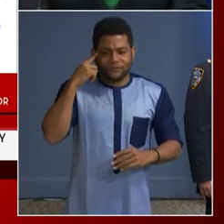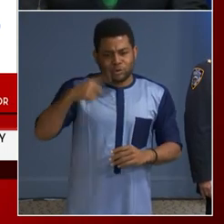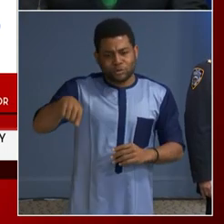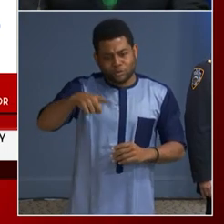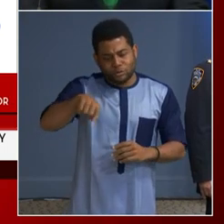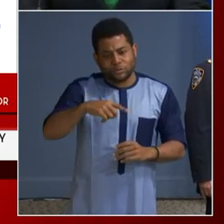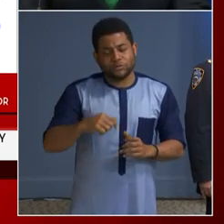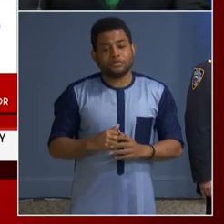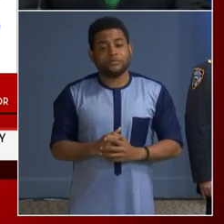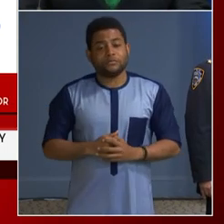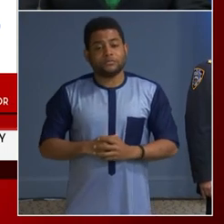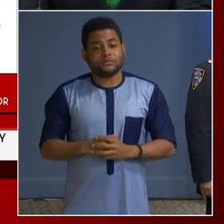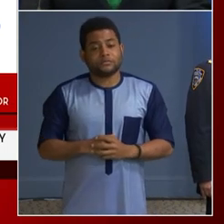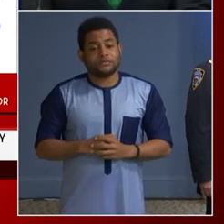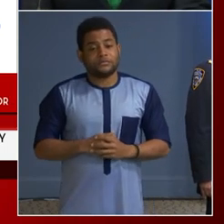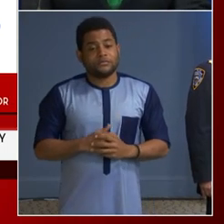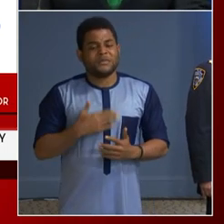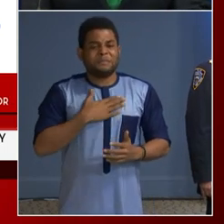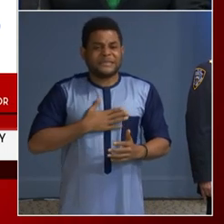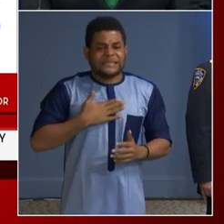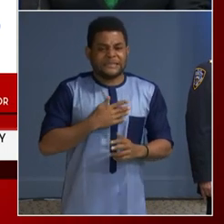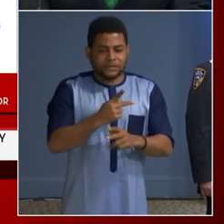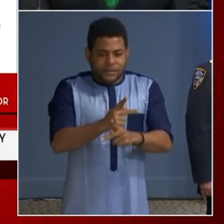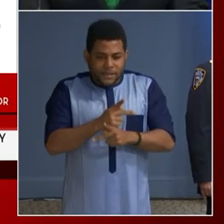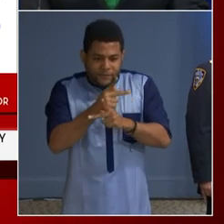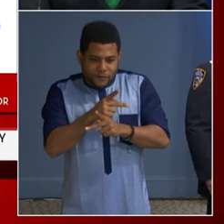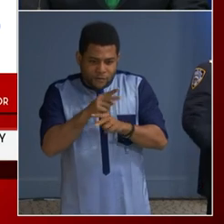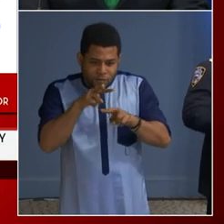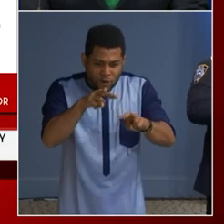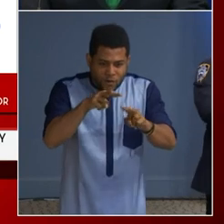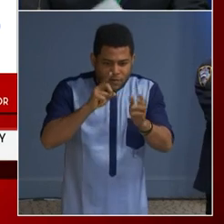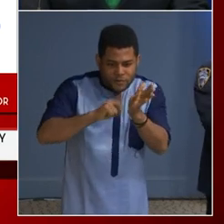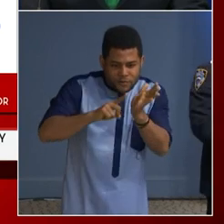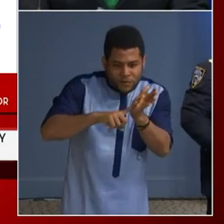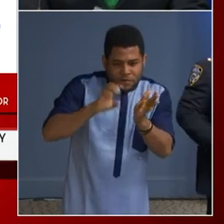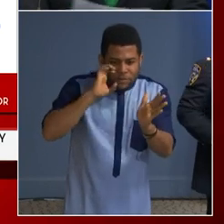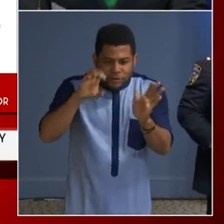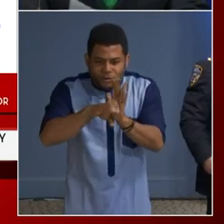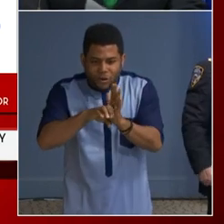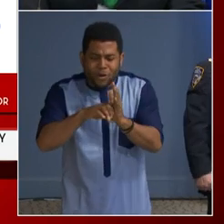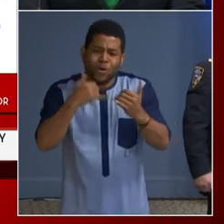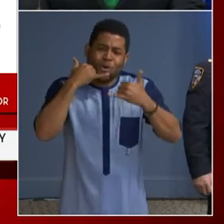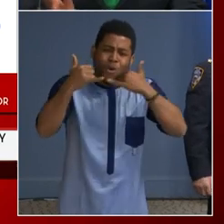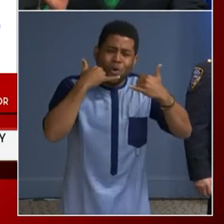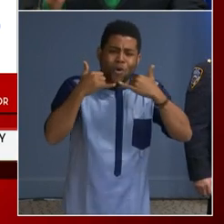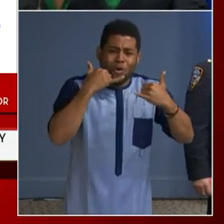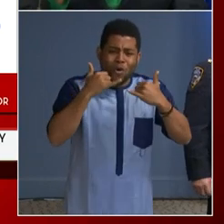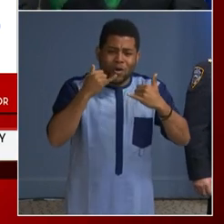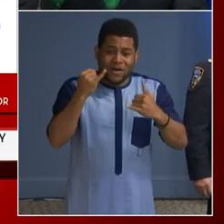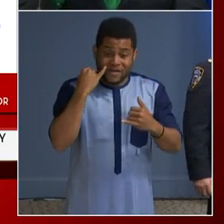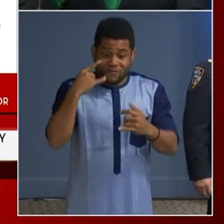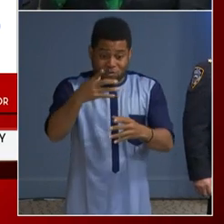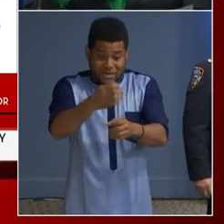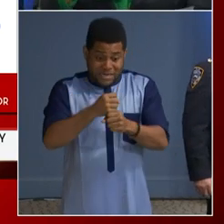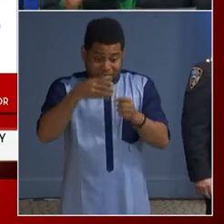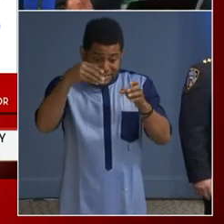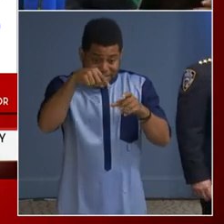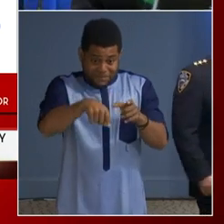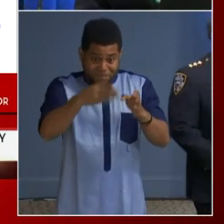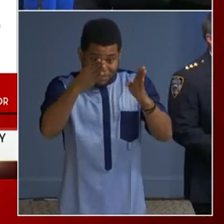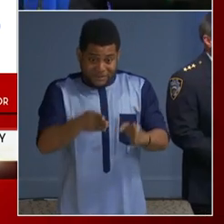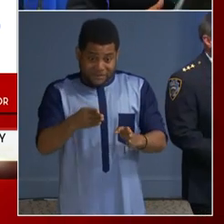these images. Call in tips so that we can get this individual off of the streets. Mayor